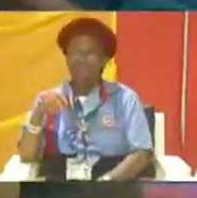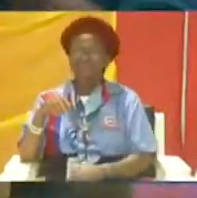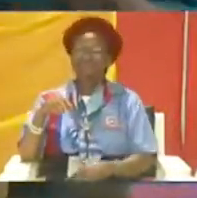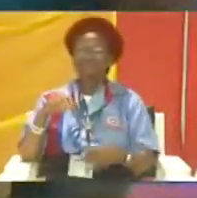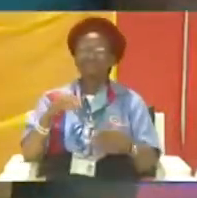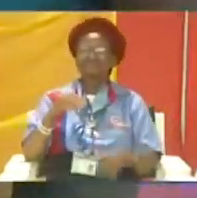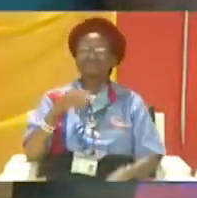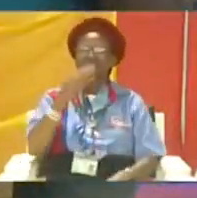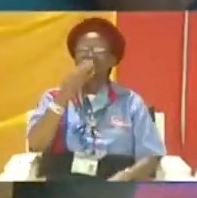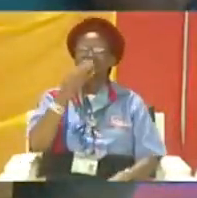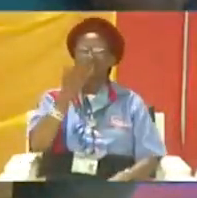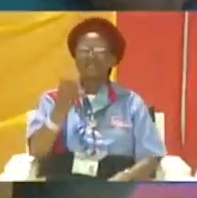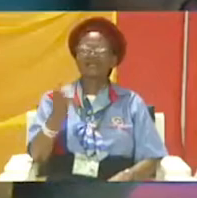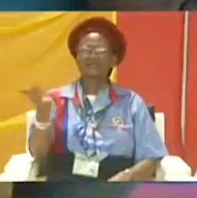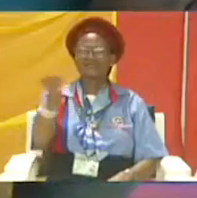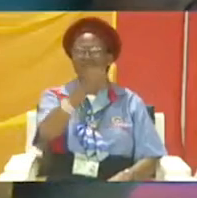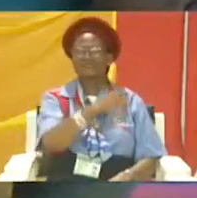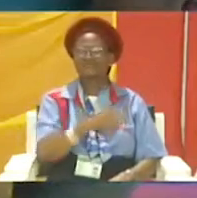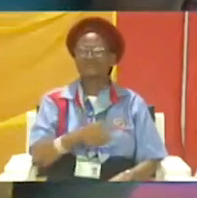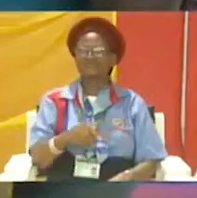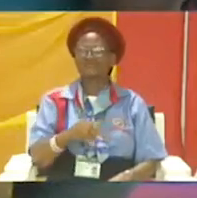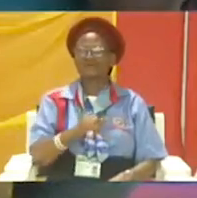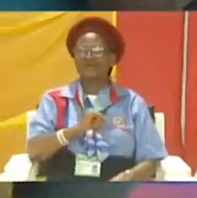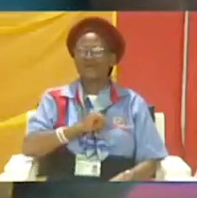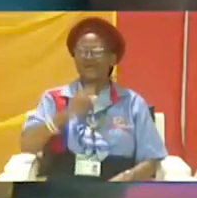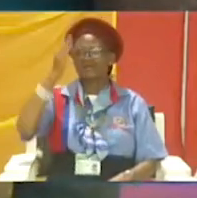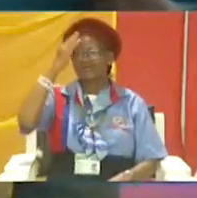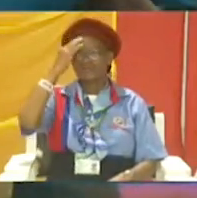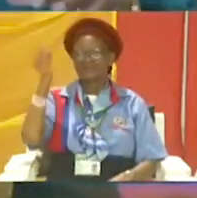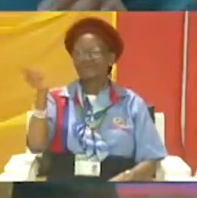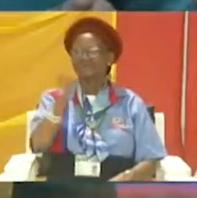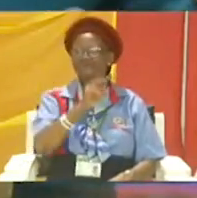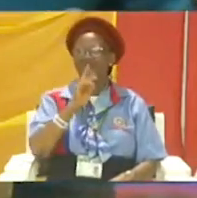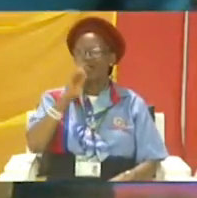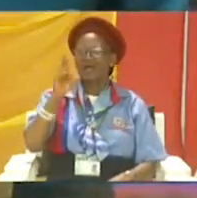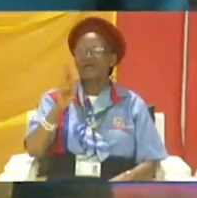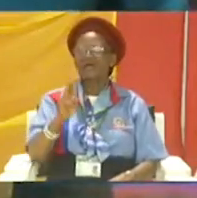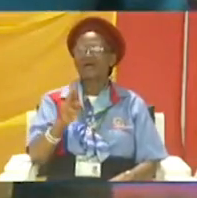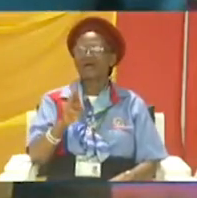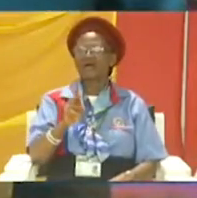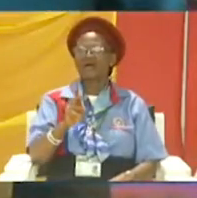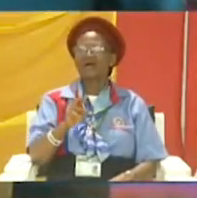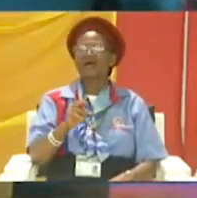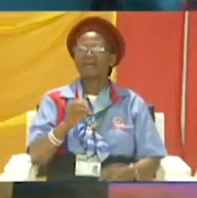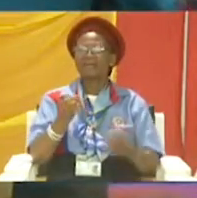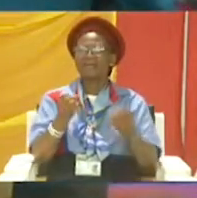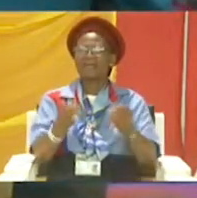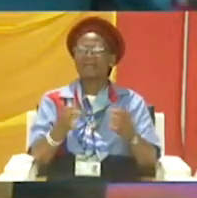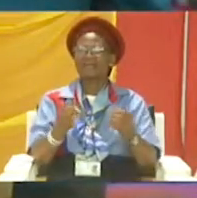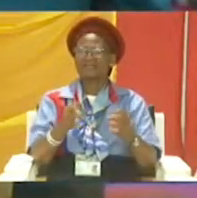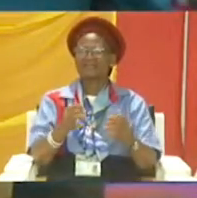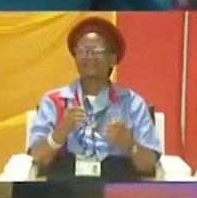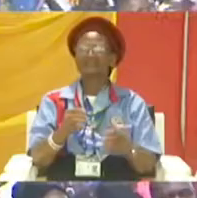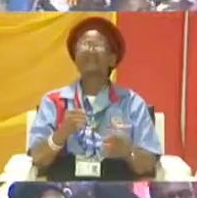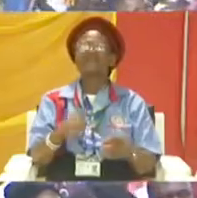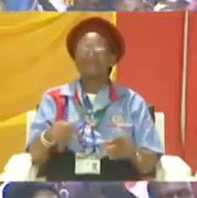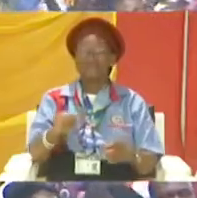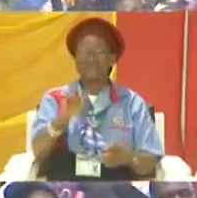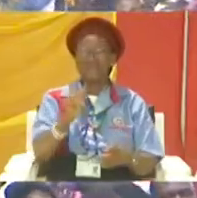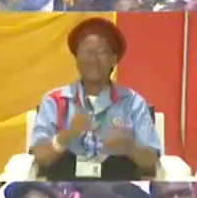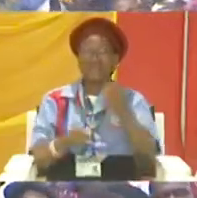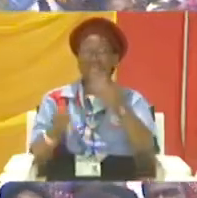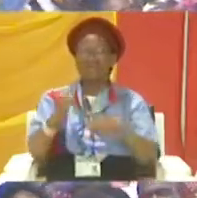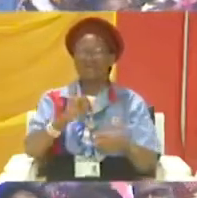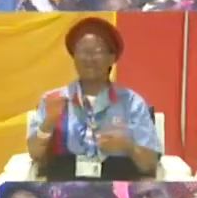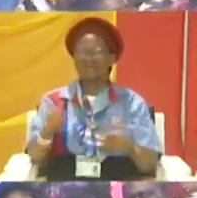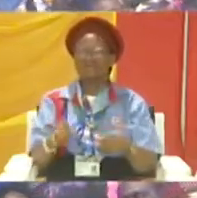Thank you. But I know you are seeing many. See, coming. Just keep coming, keep coming. And you too, symbol. I know I'm a boy. More than okay, but this is what I